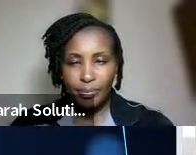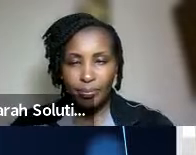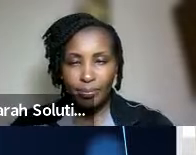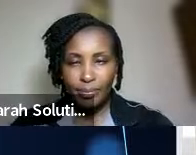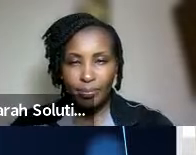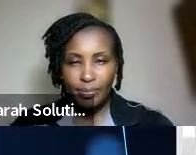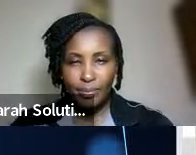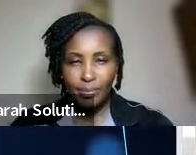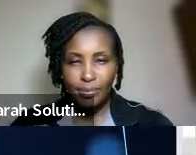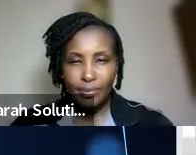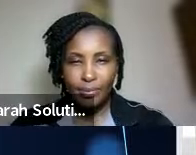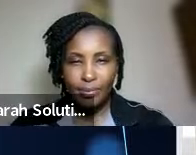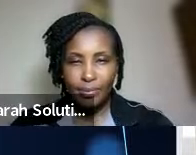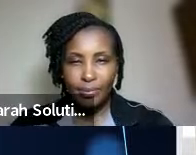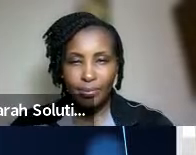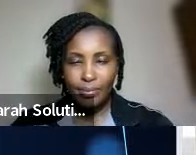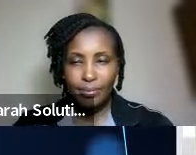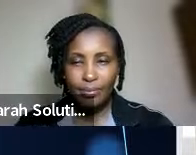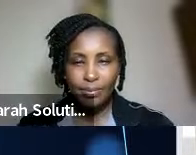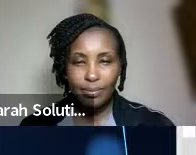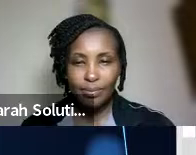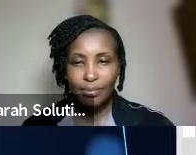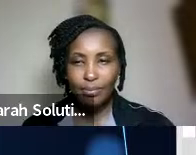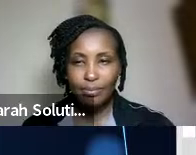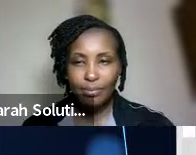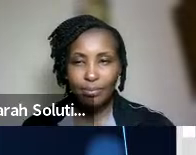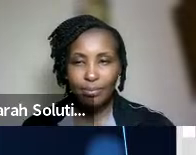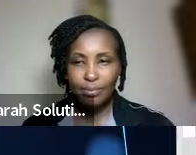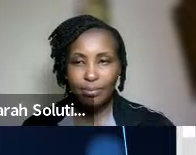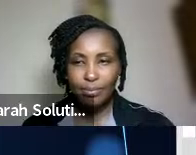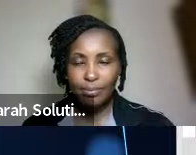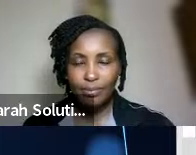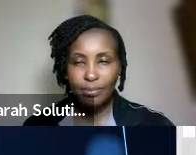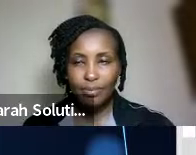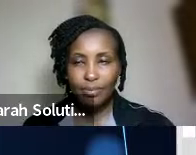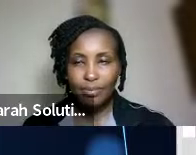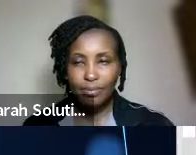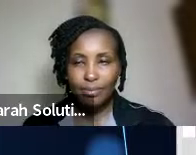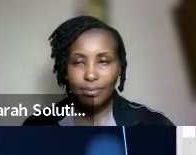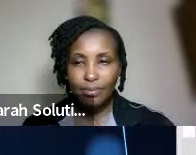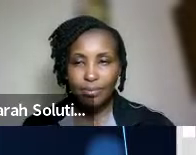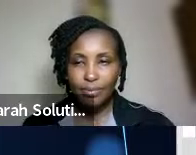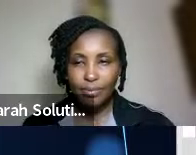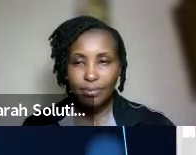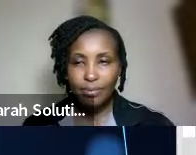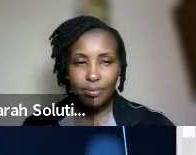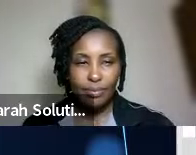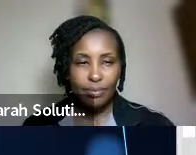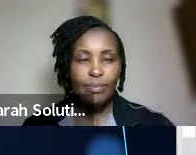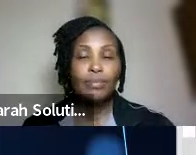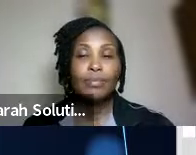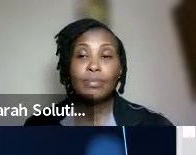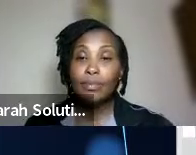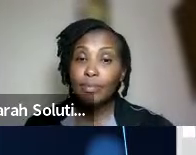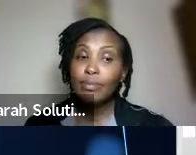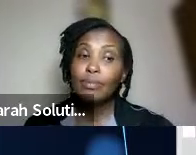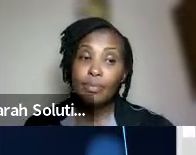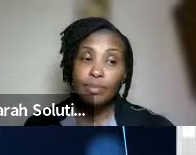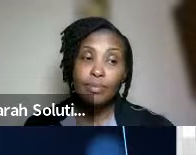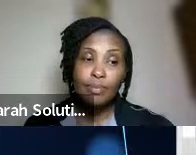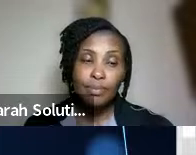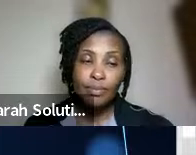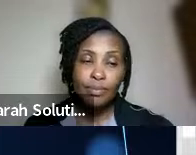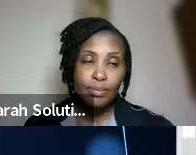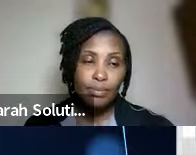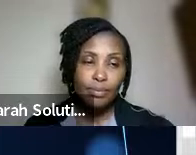And that idea was born in July 1986. They have